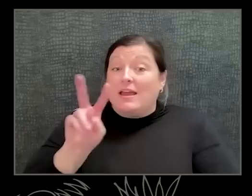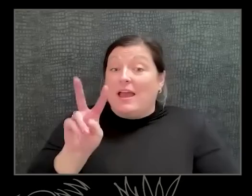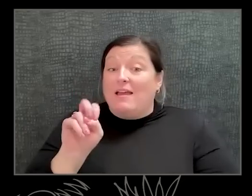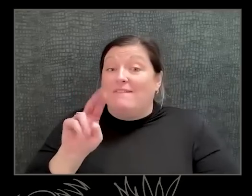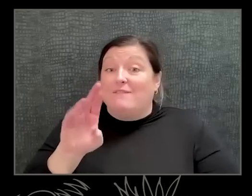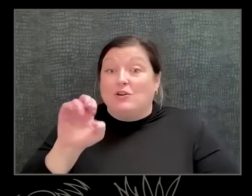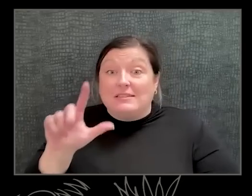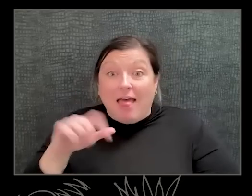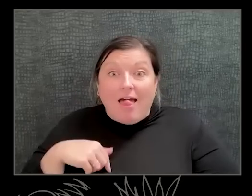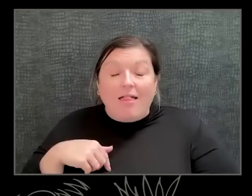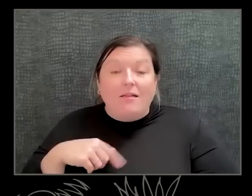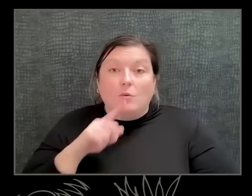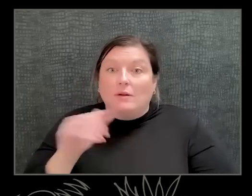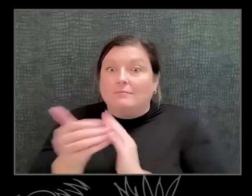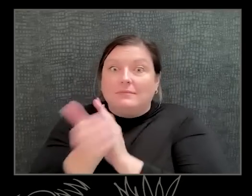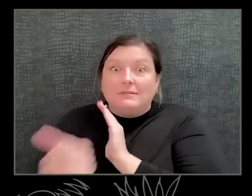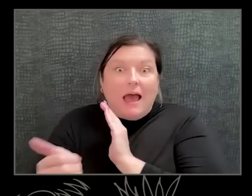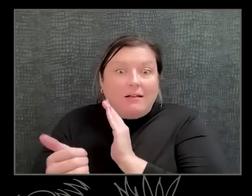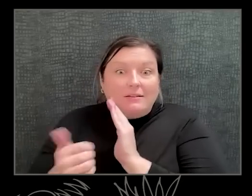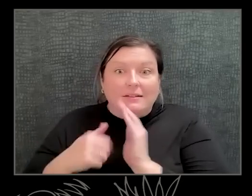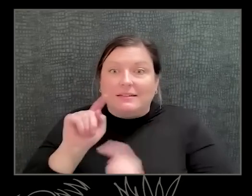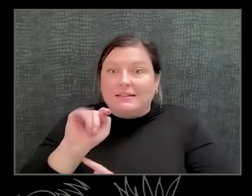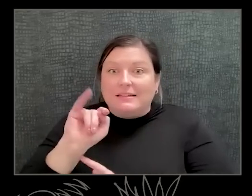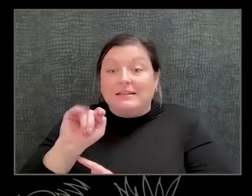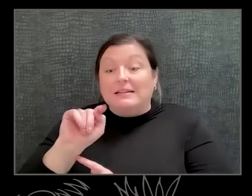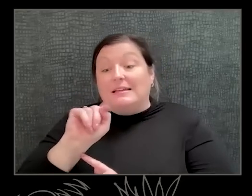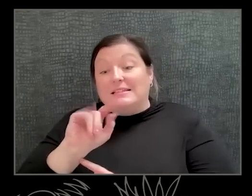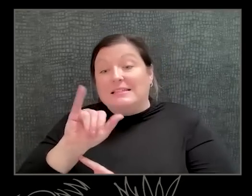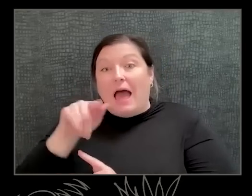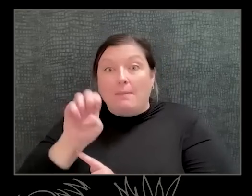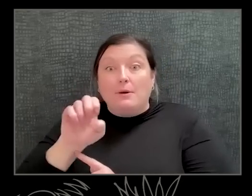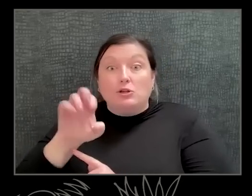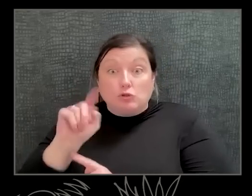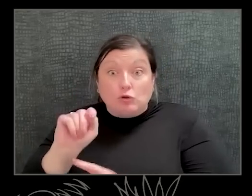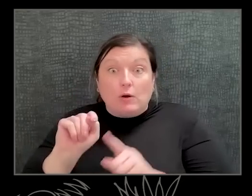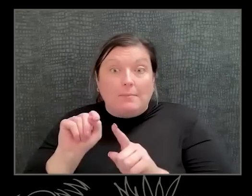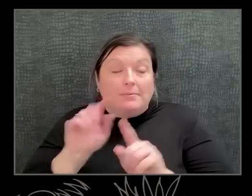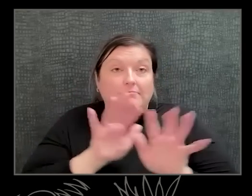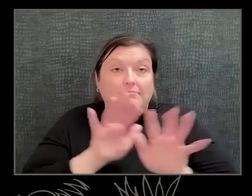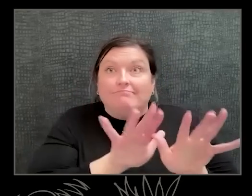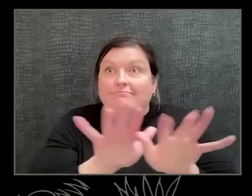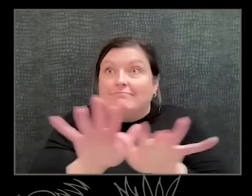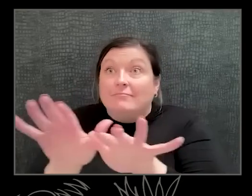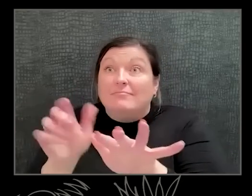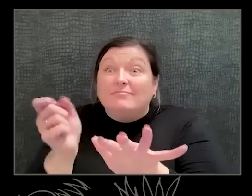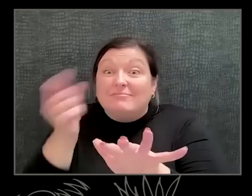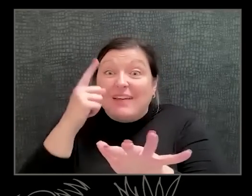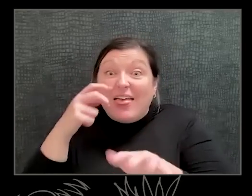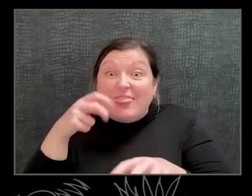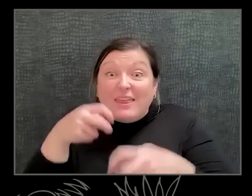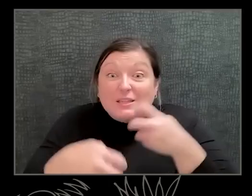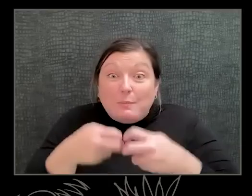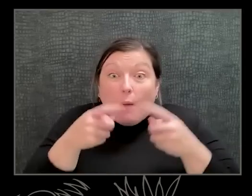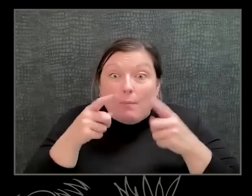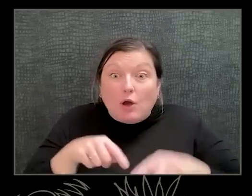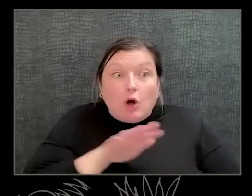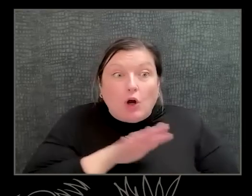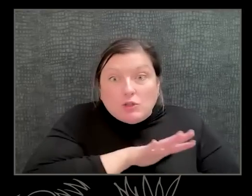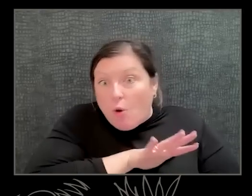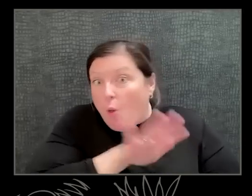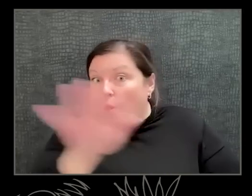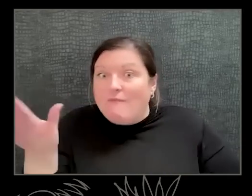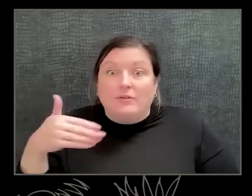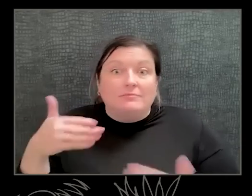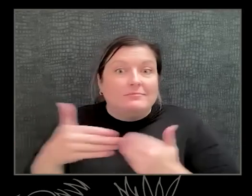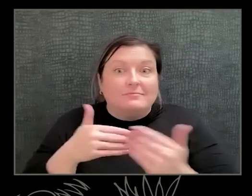talented TypeScript developers in the world, and this is a problem everywhere, regardless of the skill level of the engineers at your